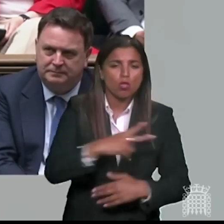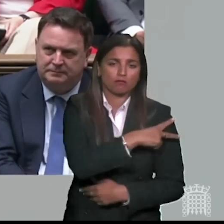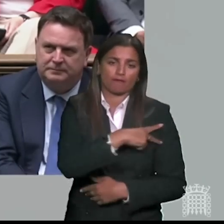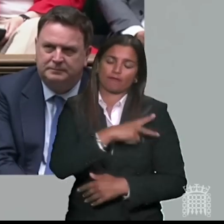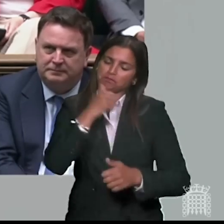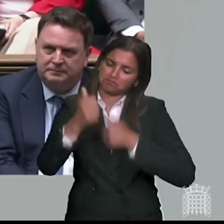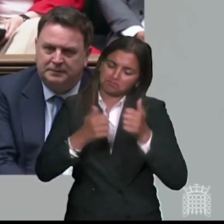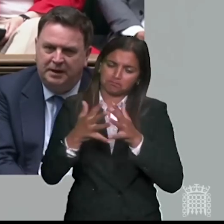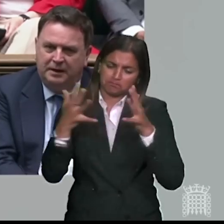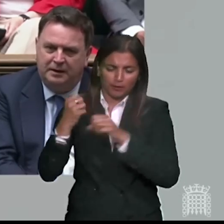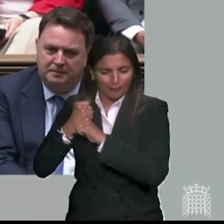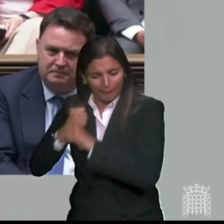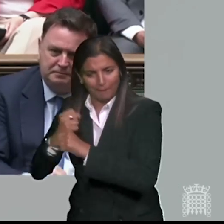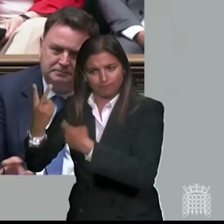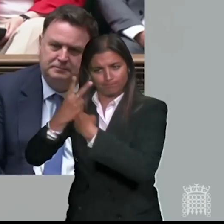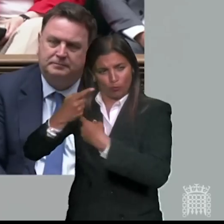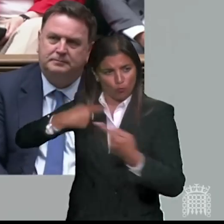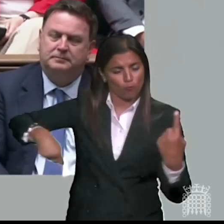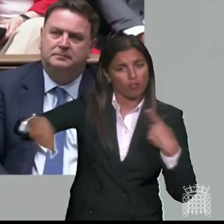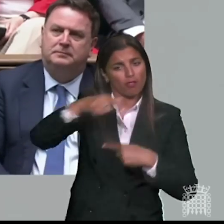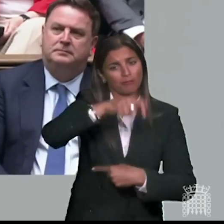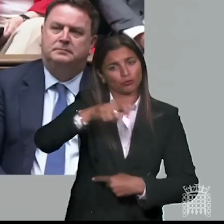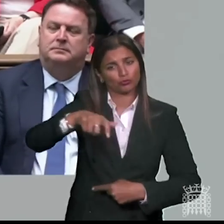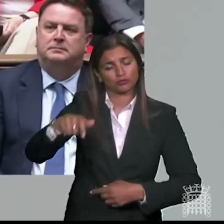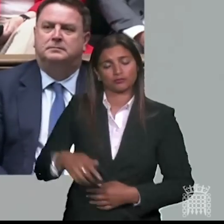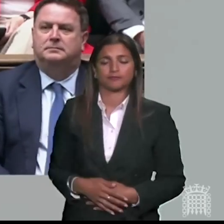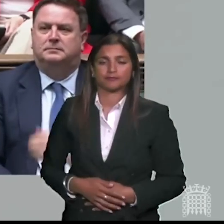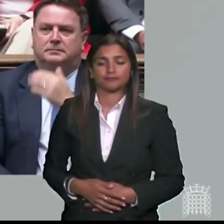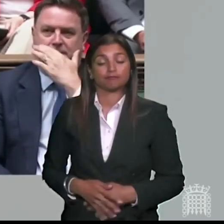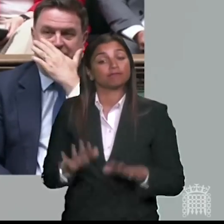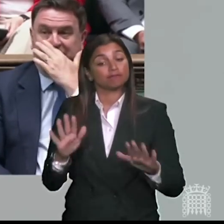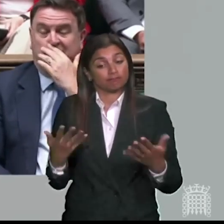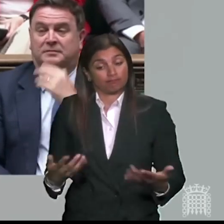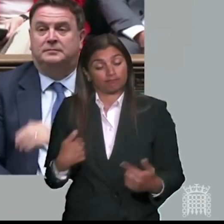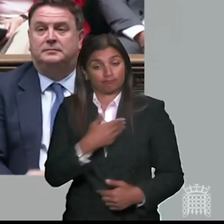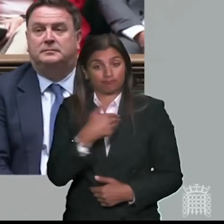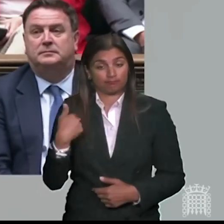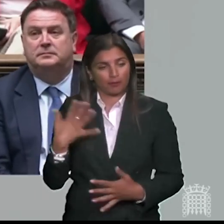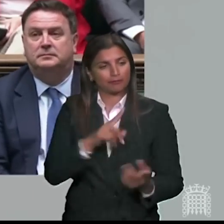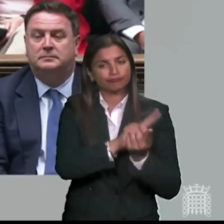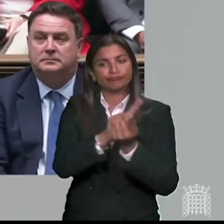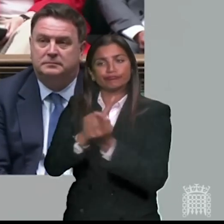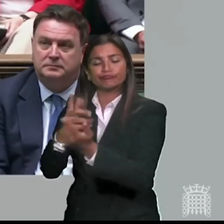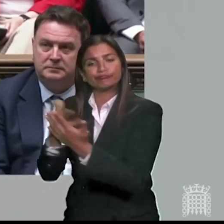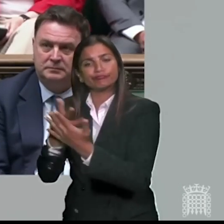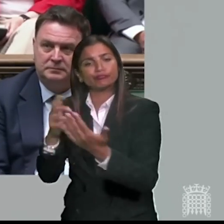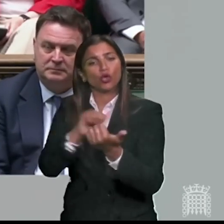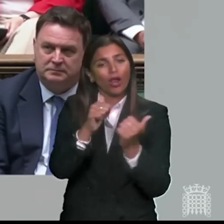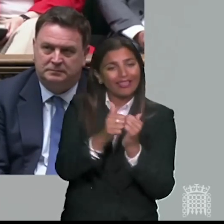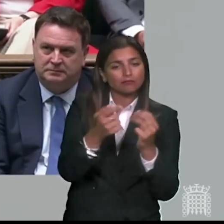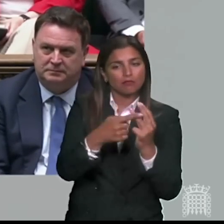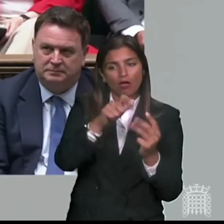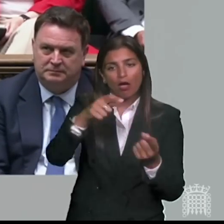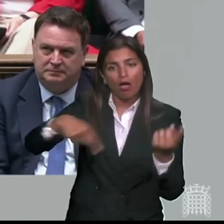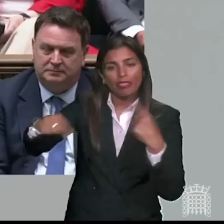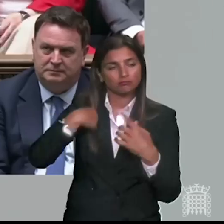huge commitment to patients. Mr. Speaker, this morning I had meetings with ministerial colleagues and others.